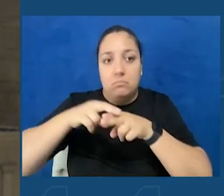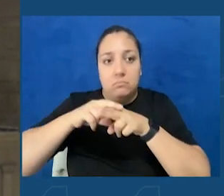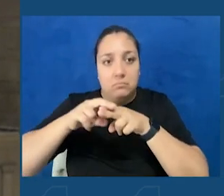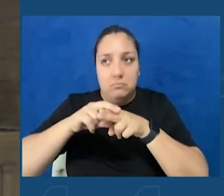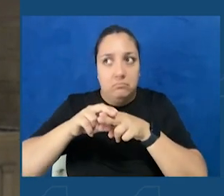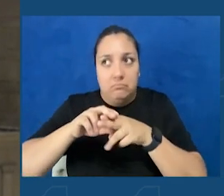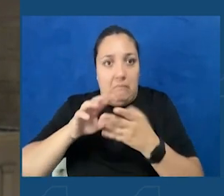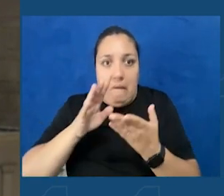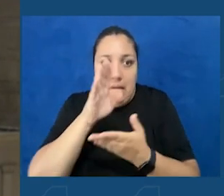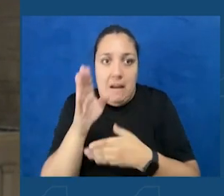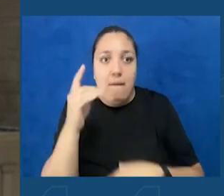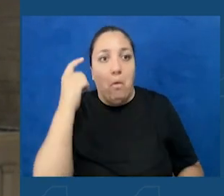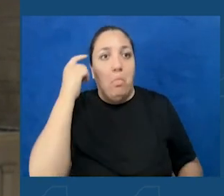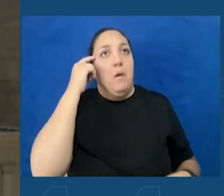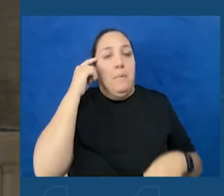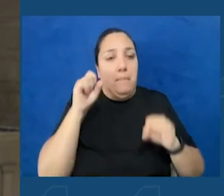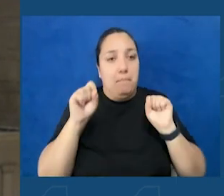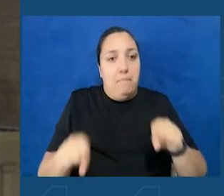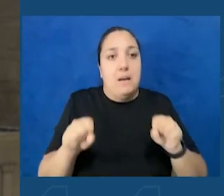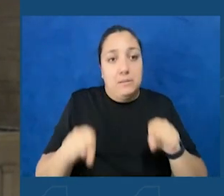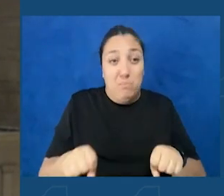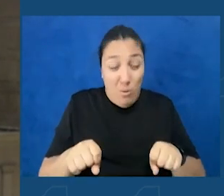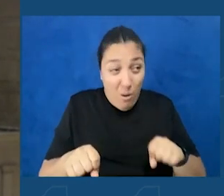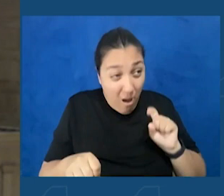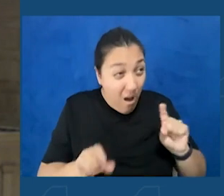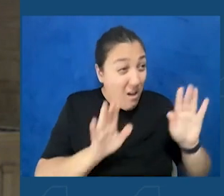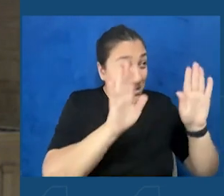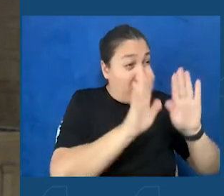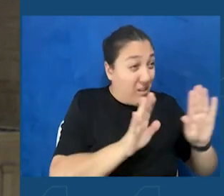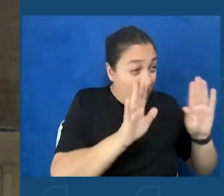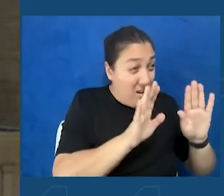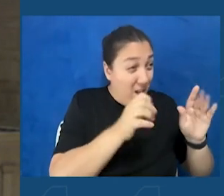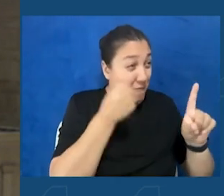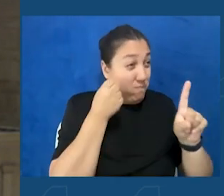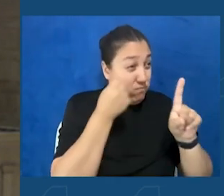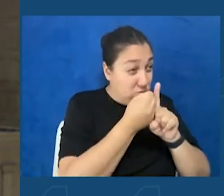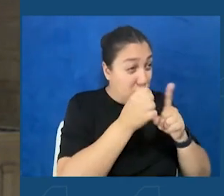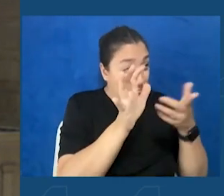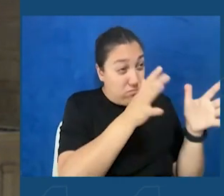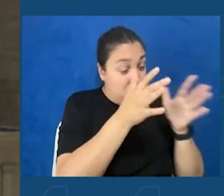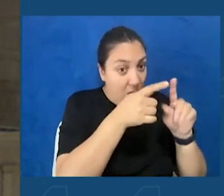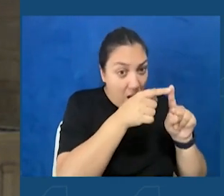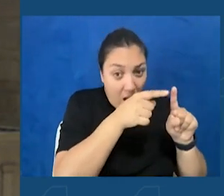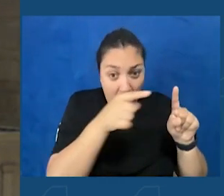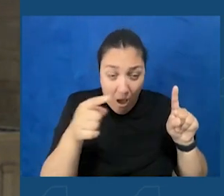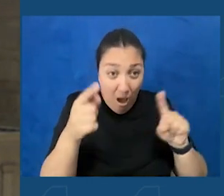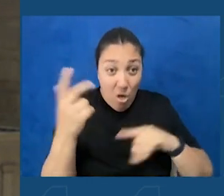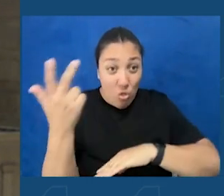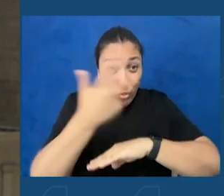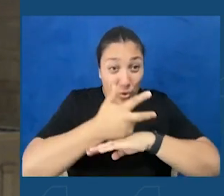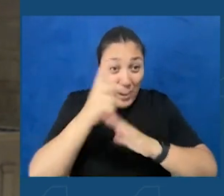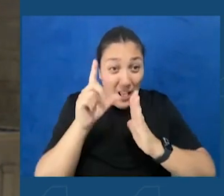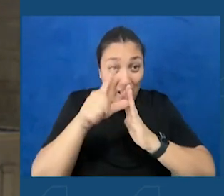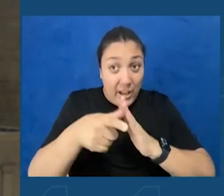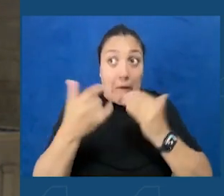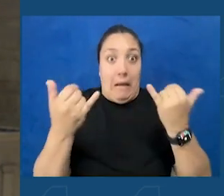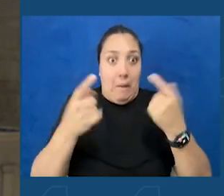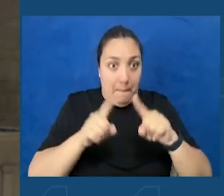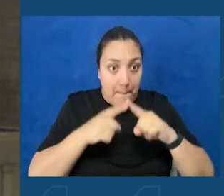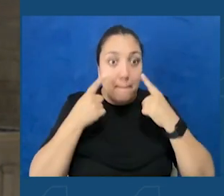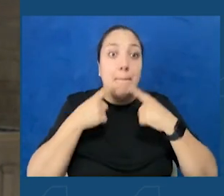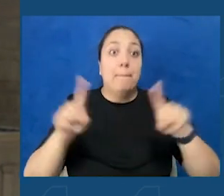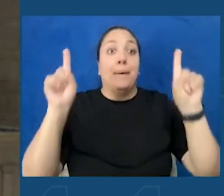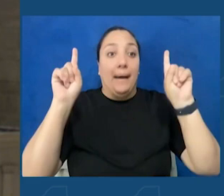be open on the Wednesday after this horrific storm over the past few days. So I'm grateful